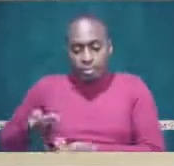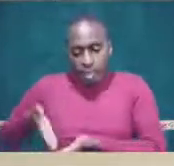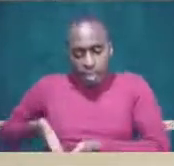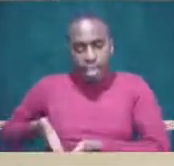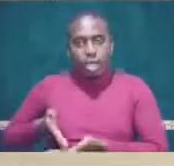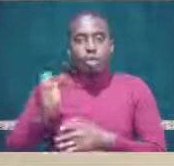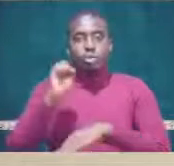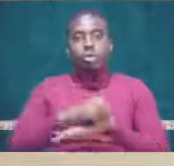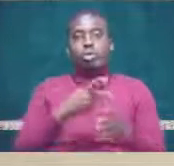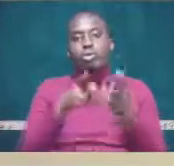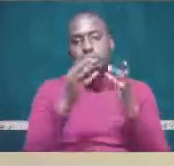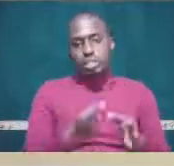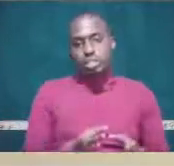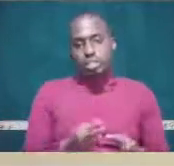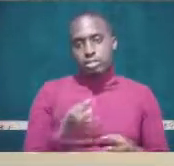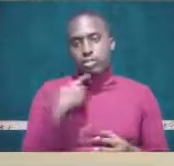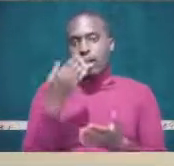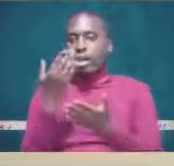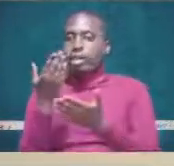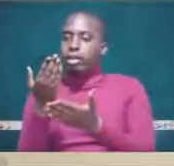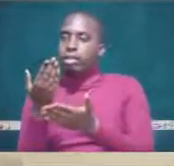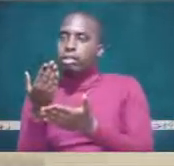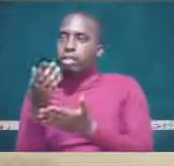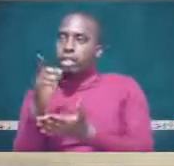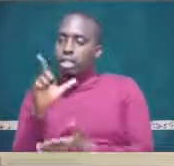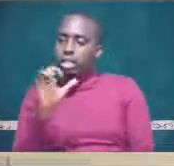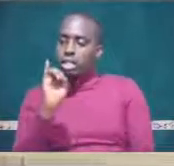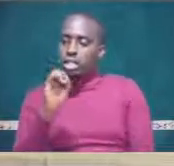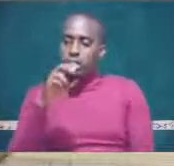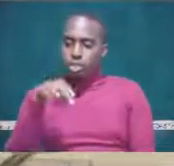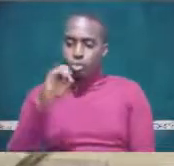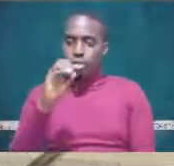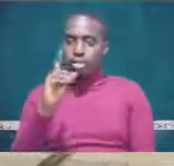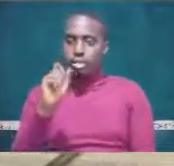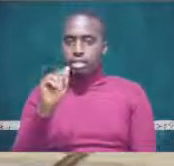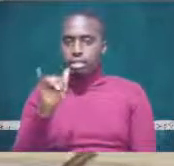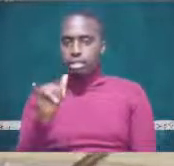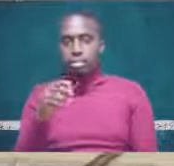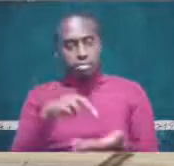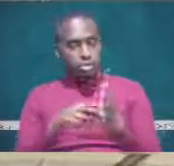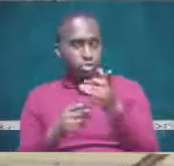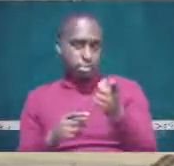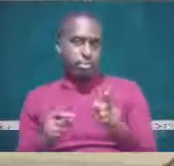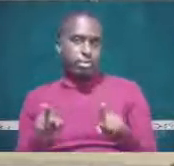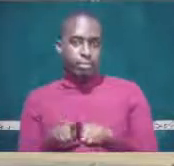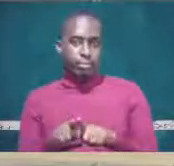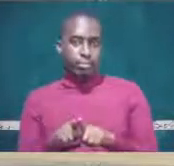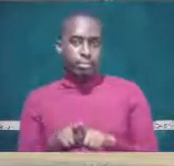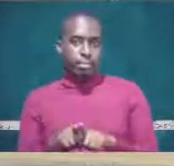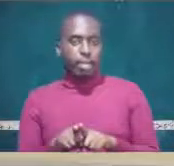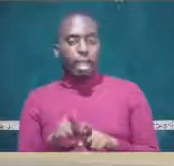by demand for money or liquidity preference. The desire by